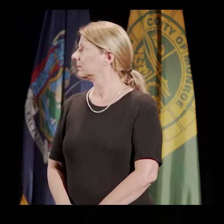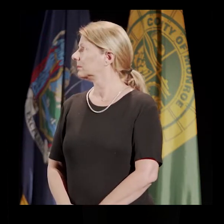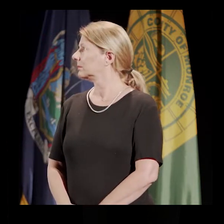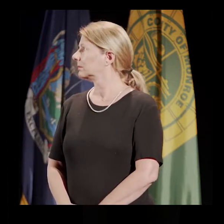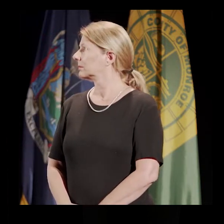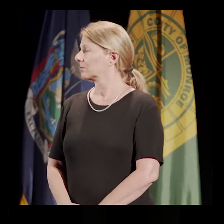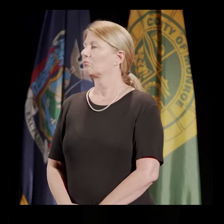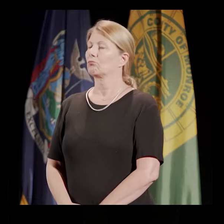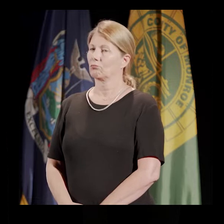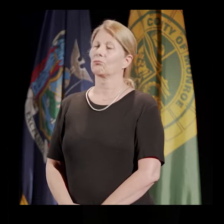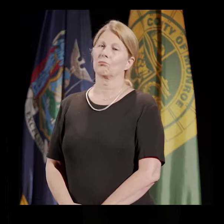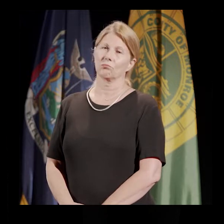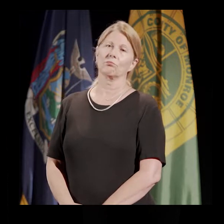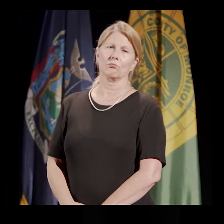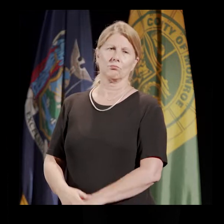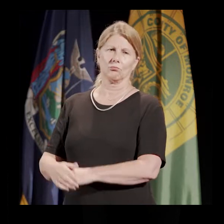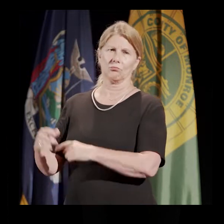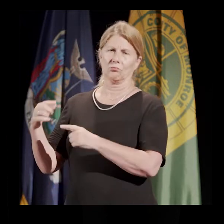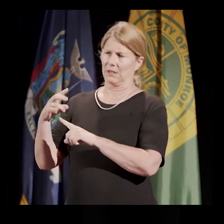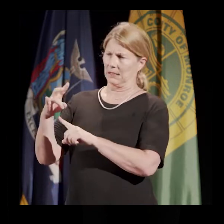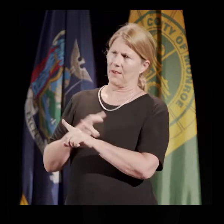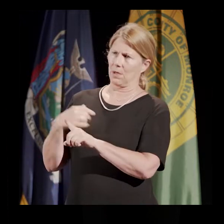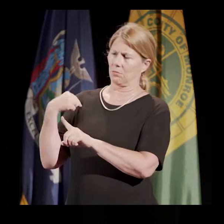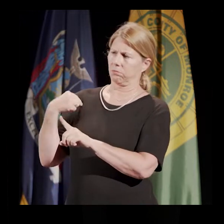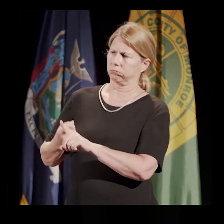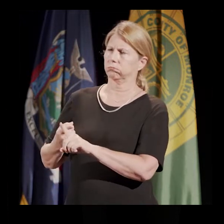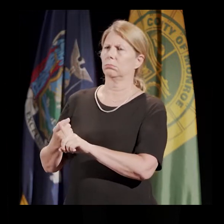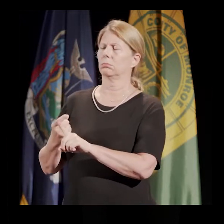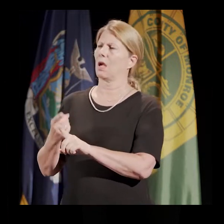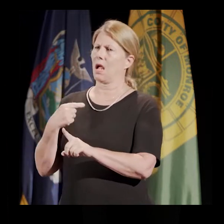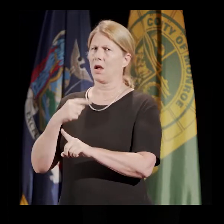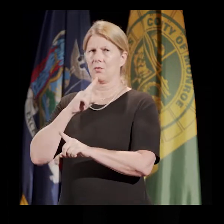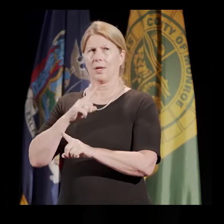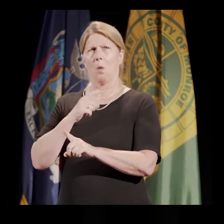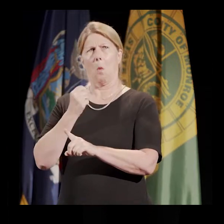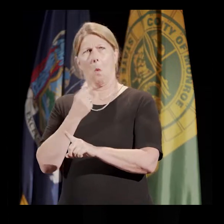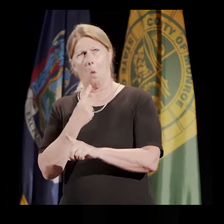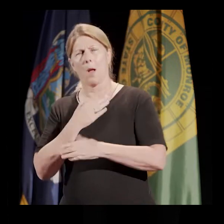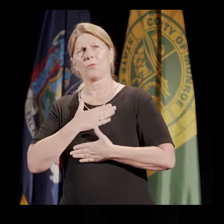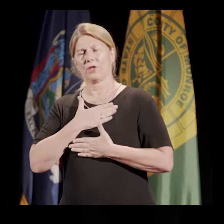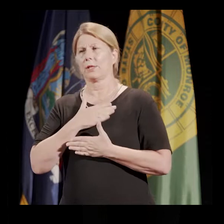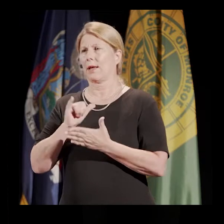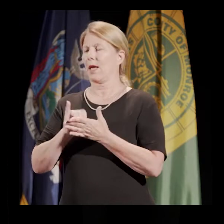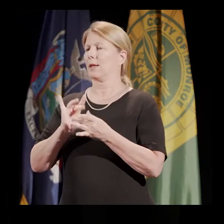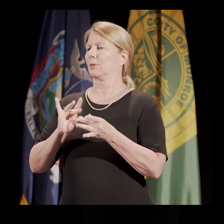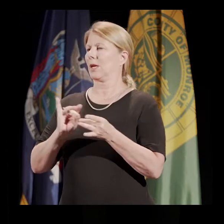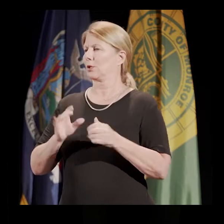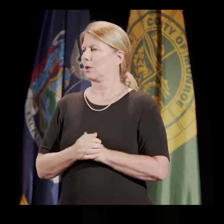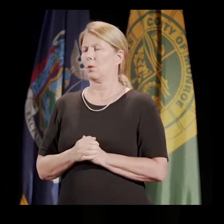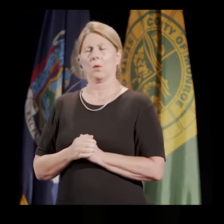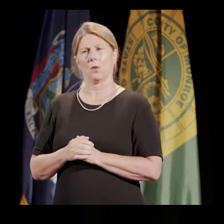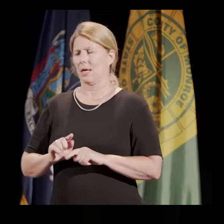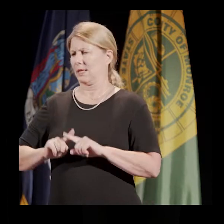But, you know, over the last 7 months, I have come to appreciate that expression in ways I never could